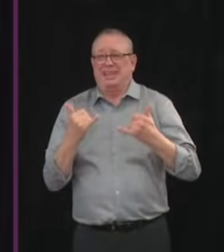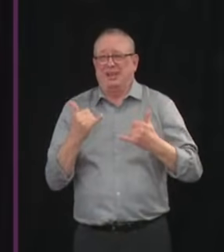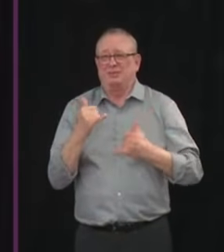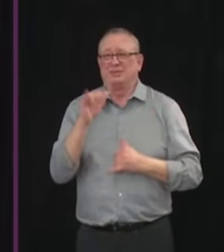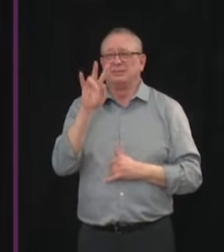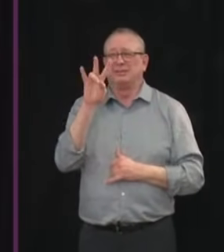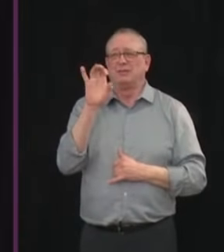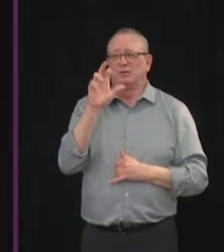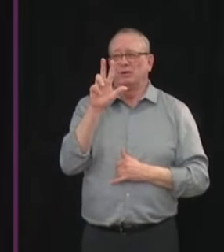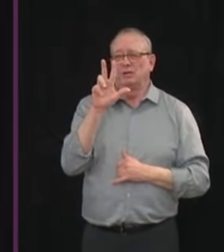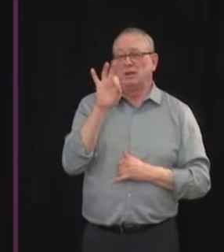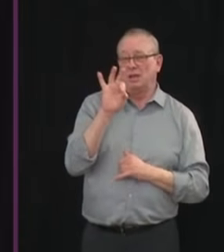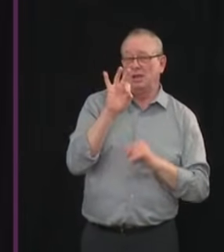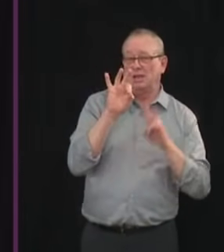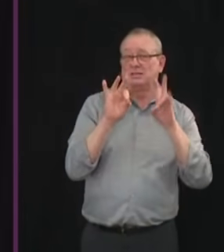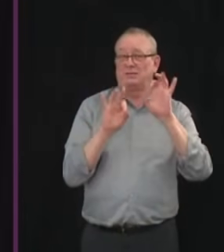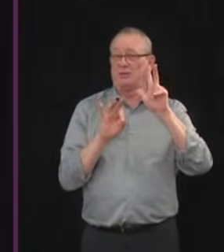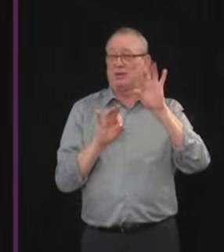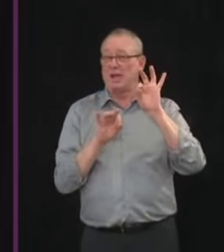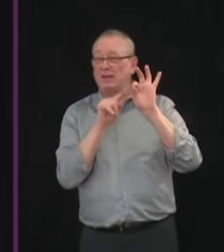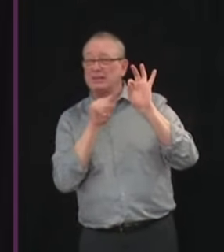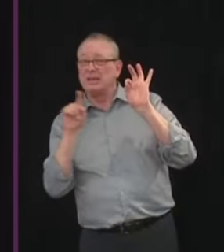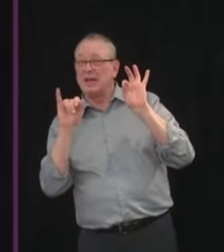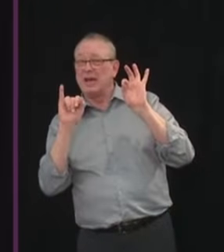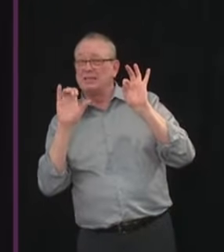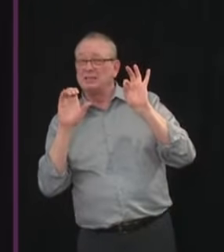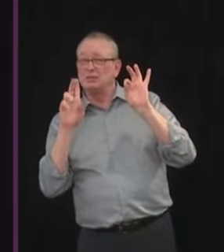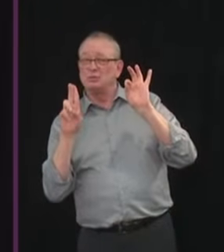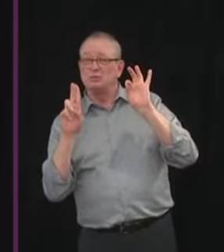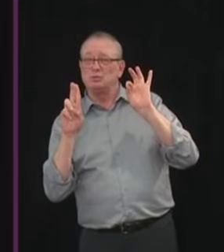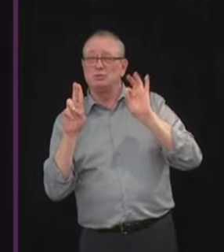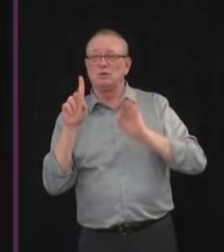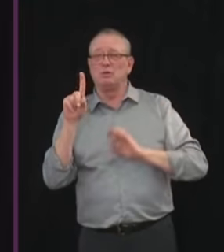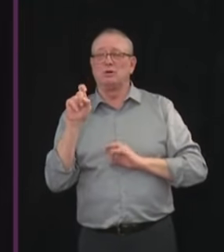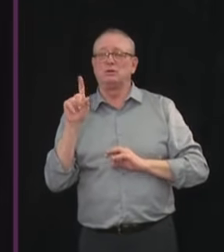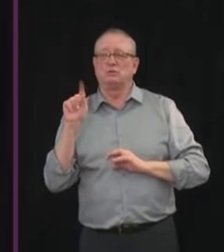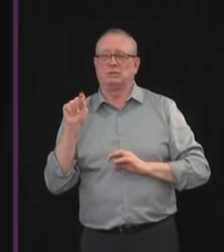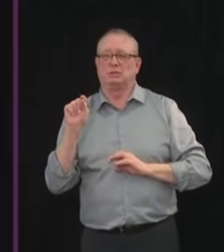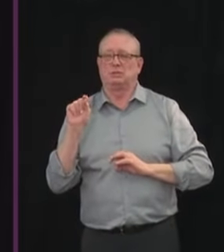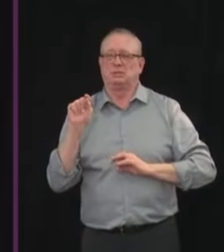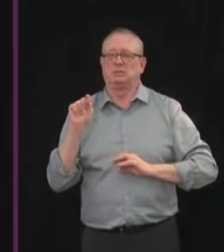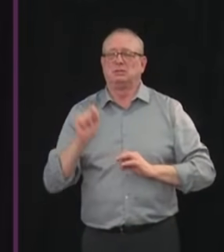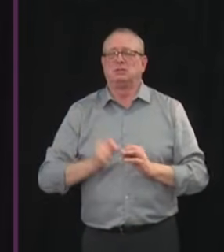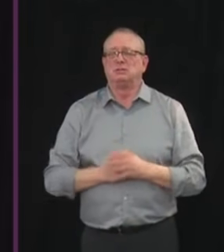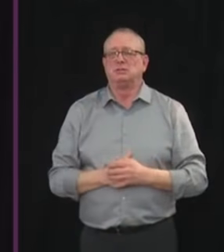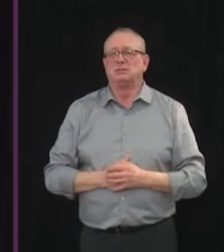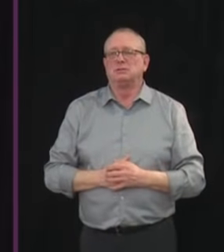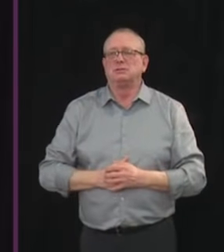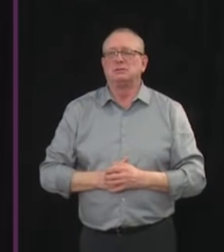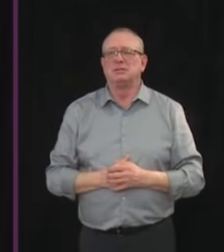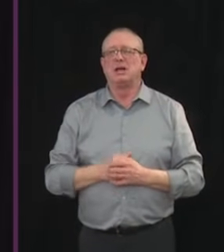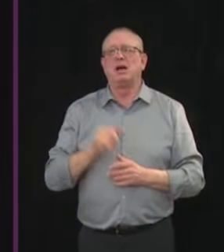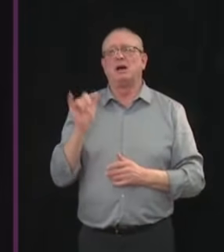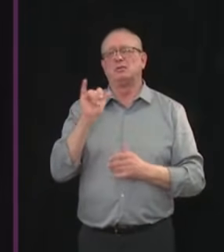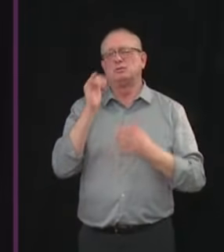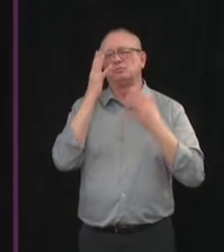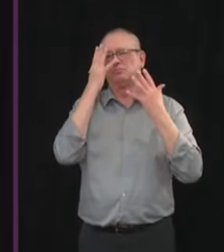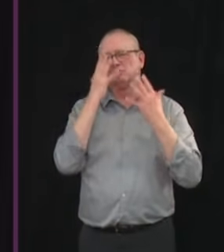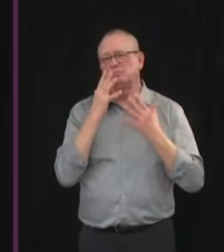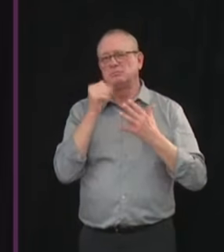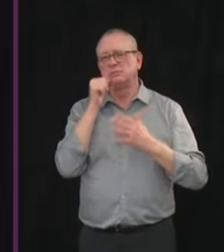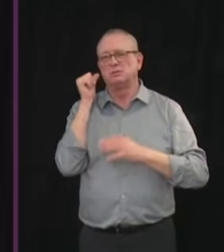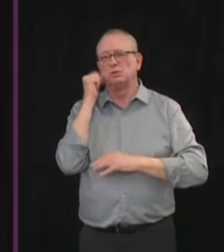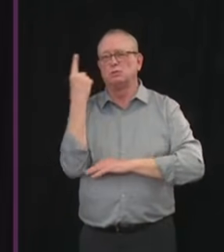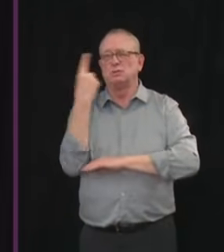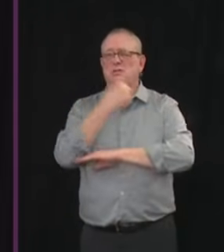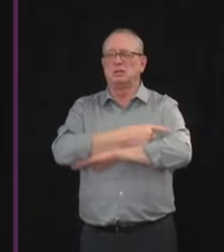hospital, including 120 who have been admitted to the ICU. Sadly, 11 new deaths were reported to us